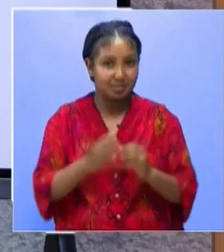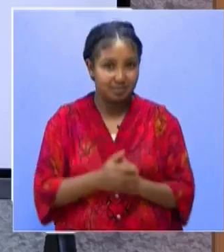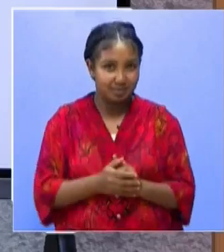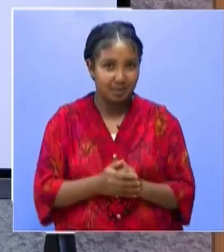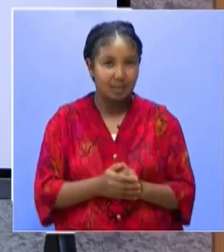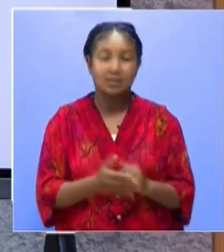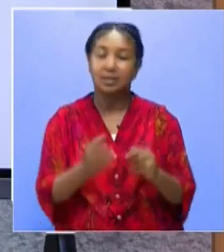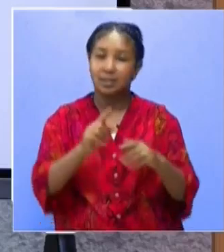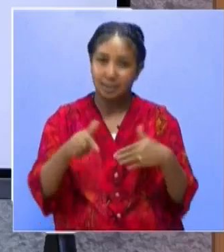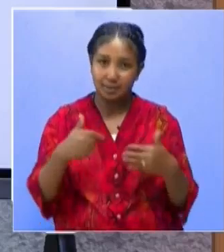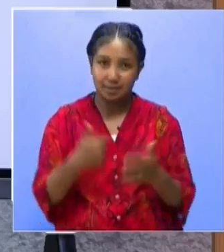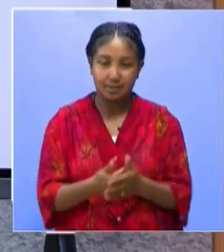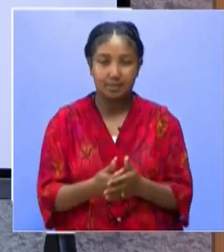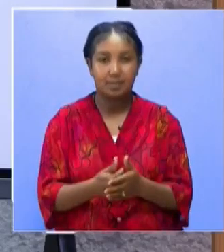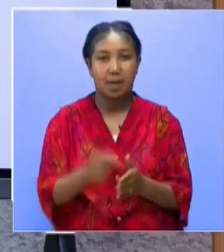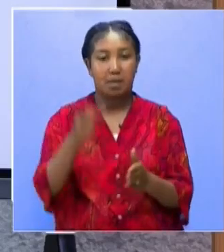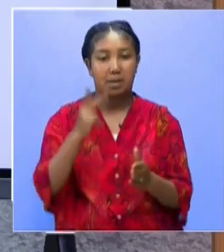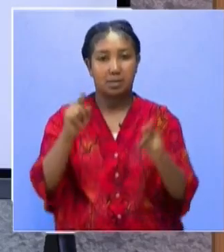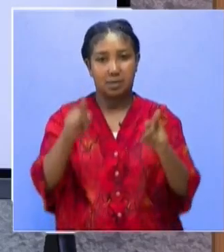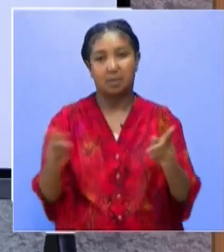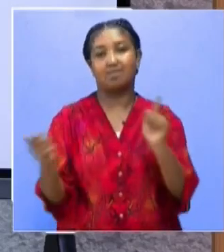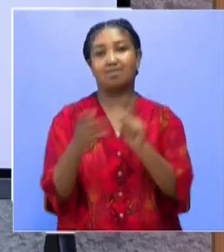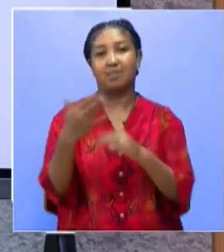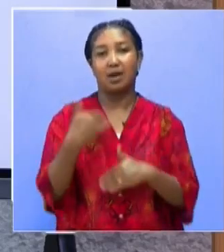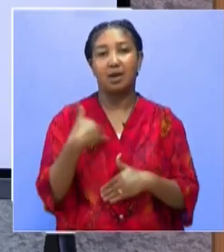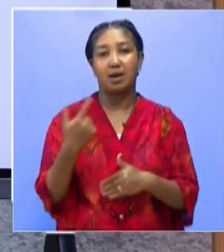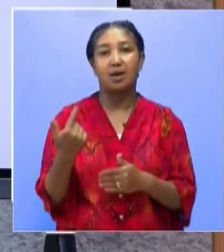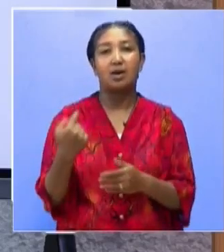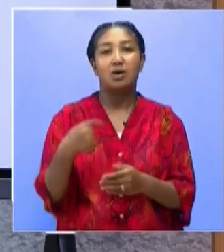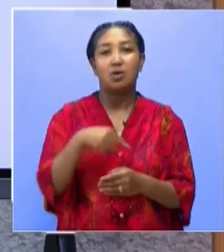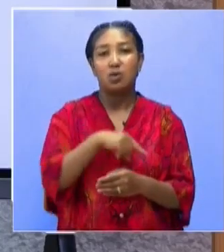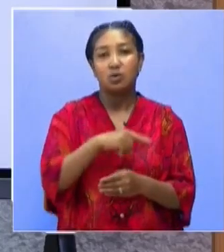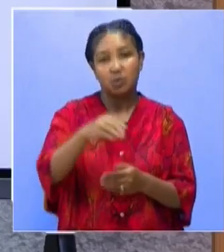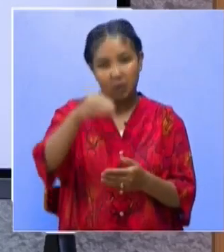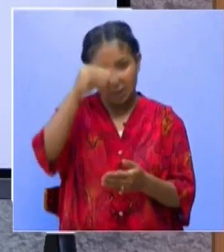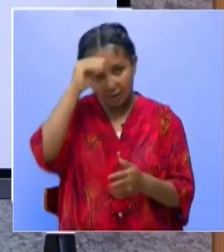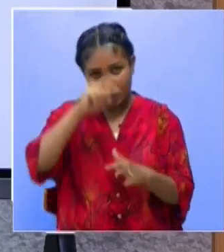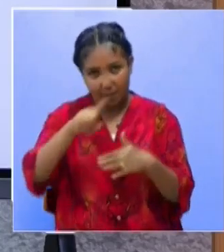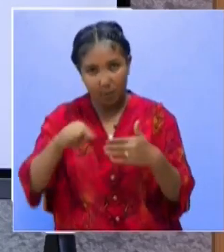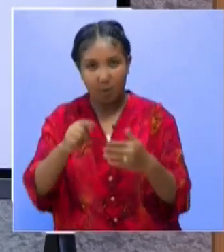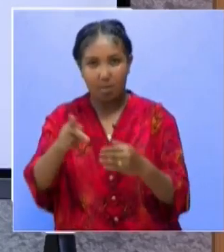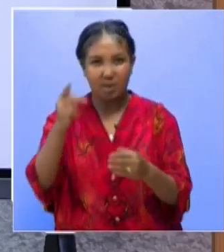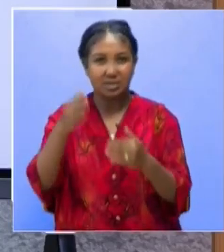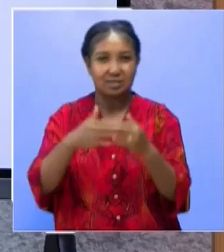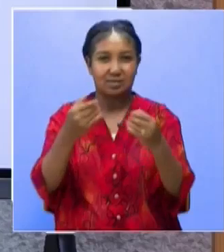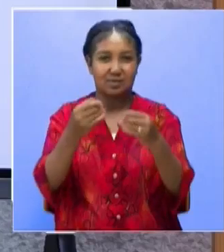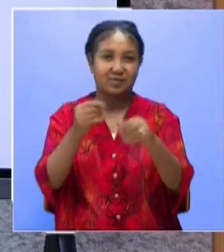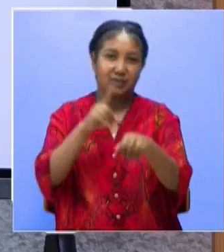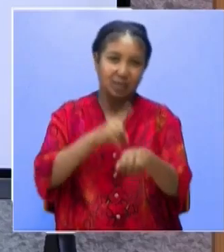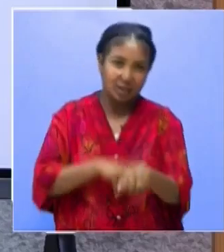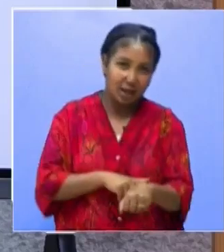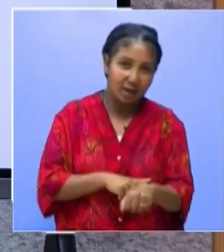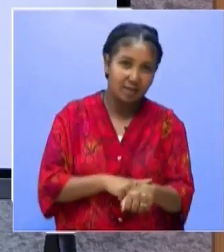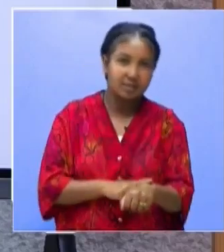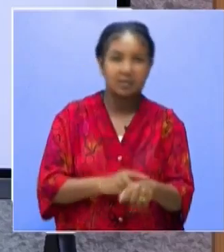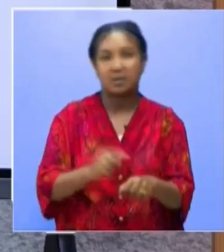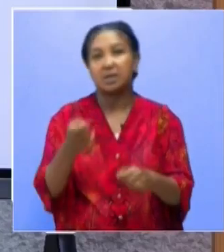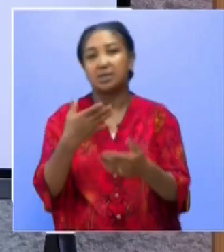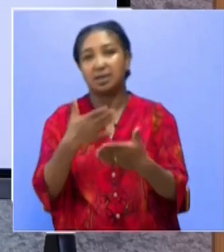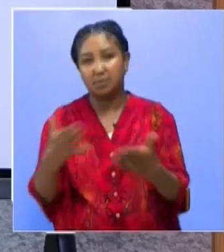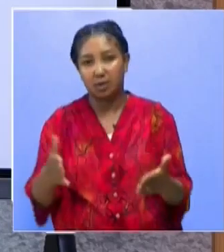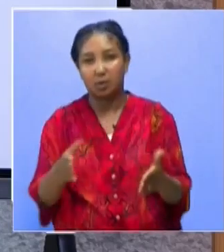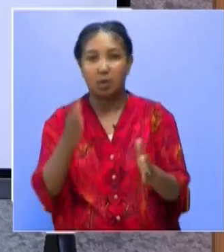and with the present. And also, we can talk about past simple tense if you're talking about something